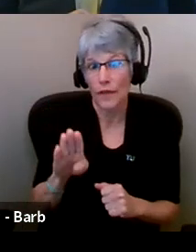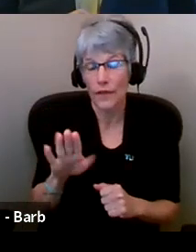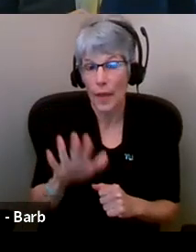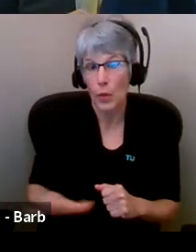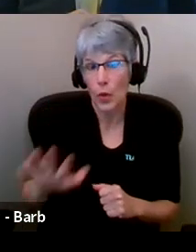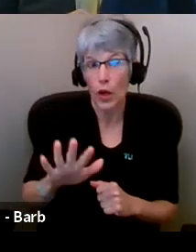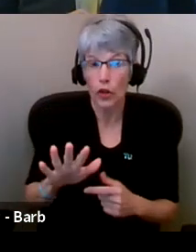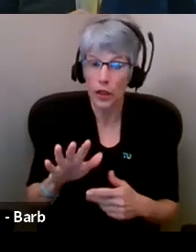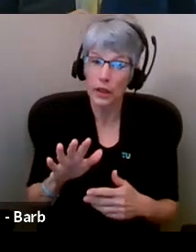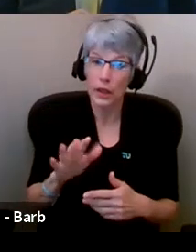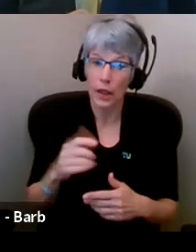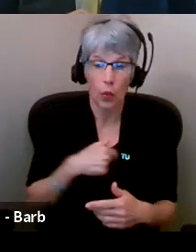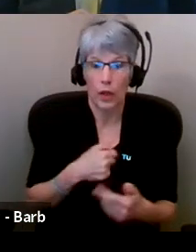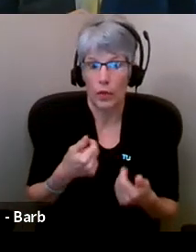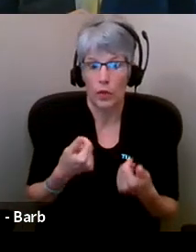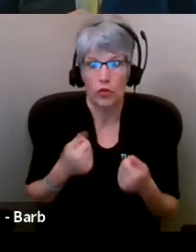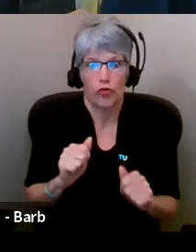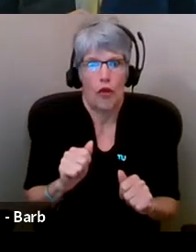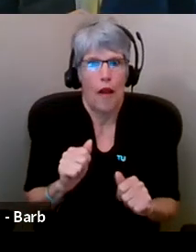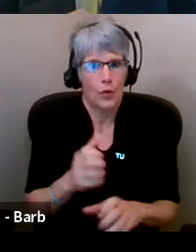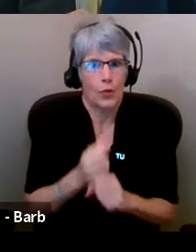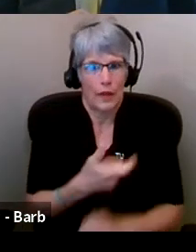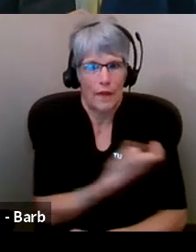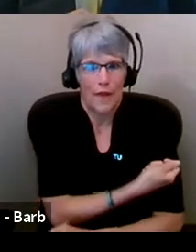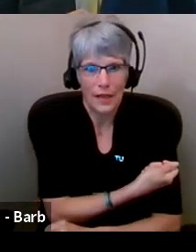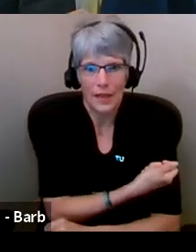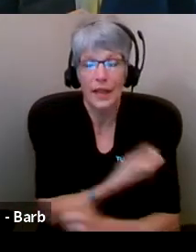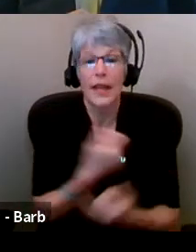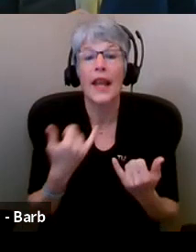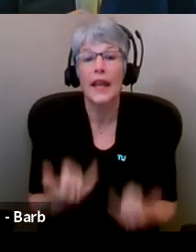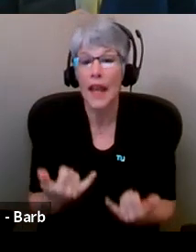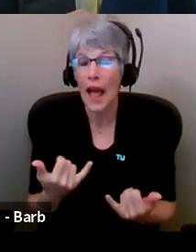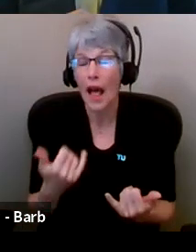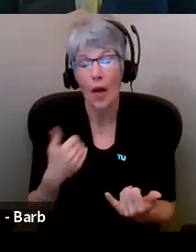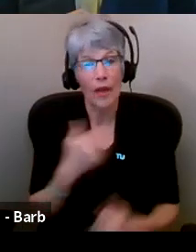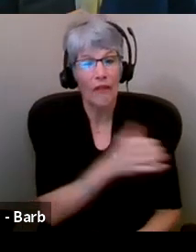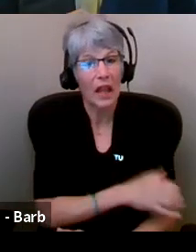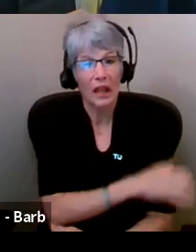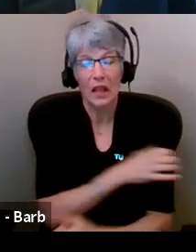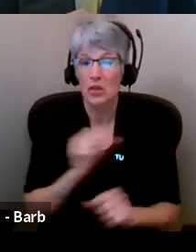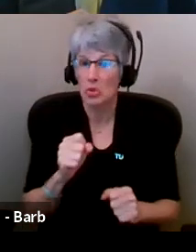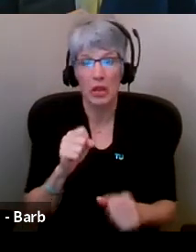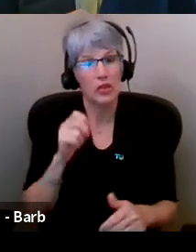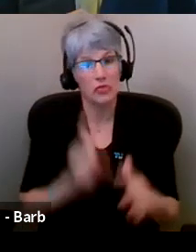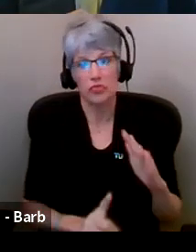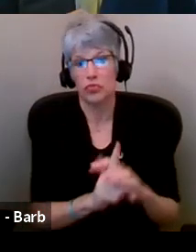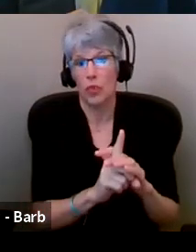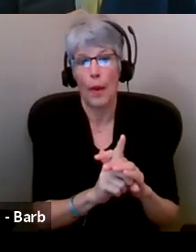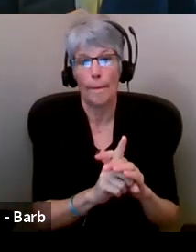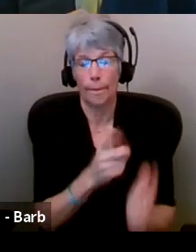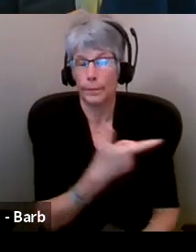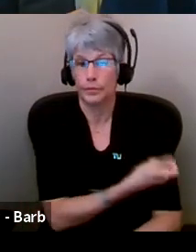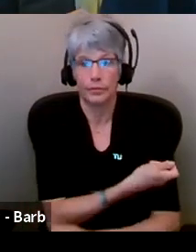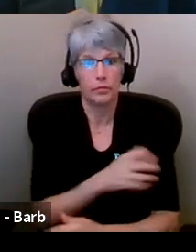where, you know, we were just trying to get a vaccine. Well, now we've got walk-in clinics throughout the state. So people can